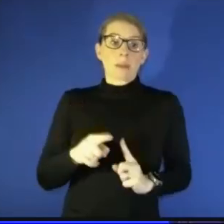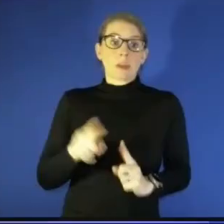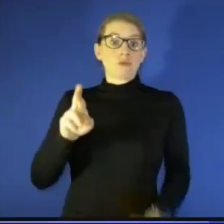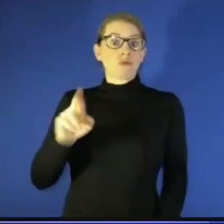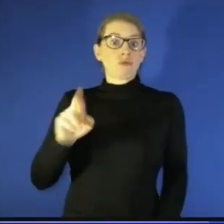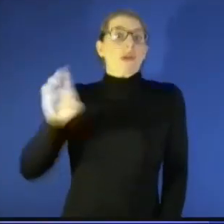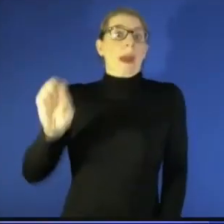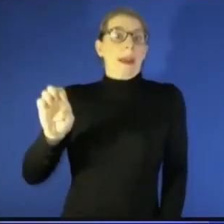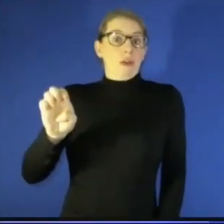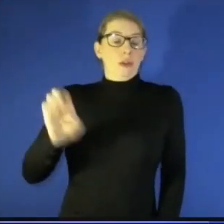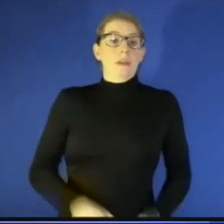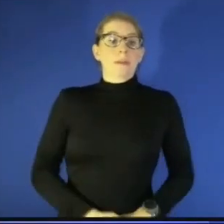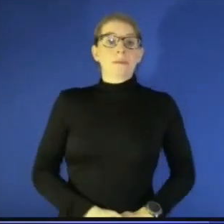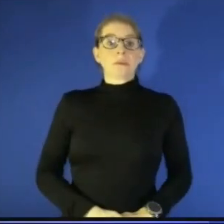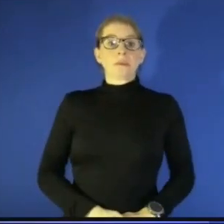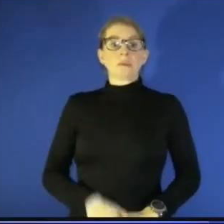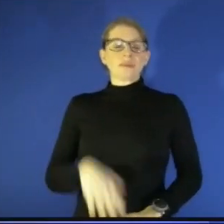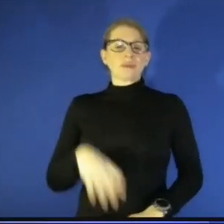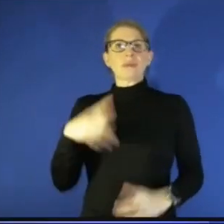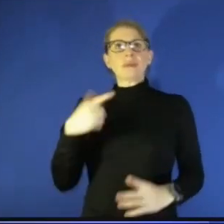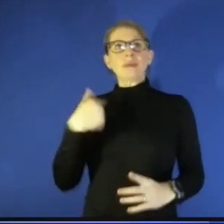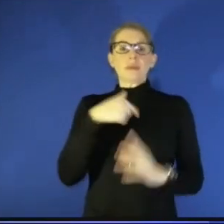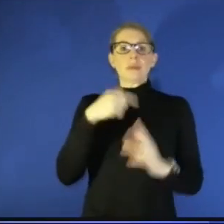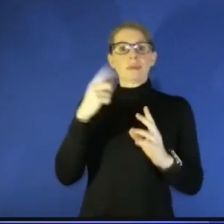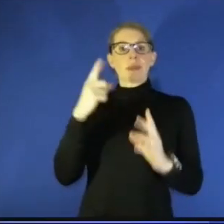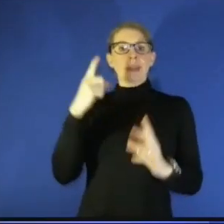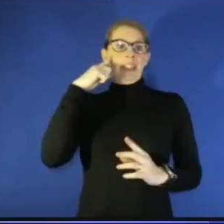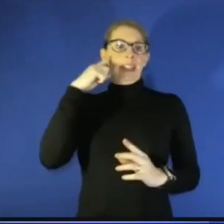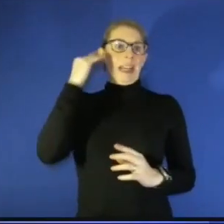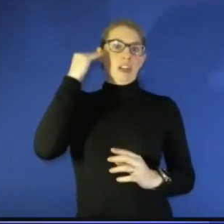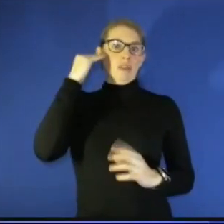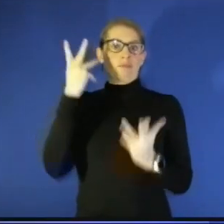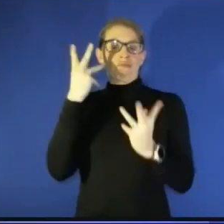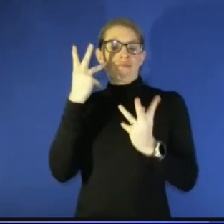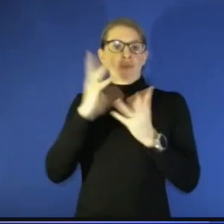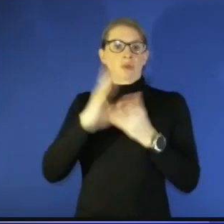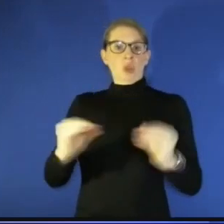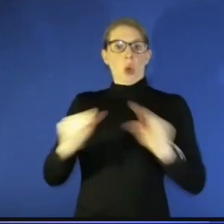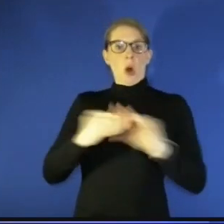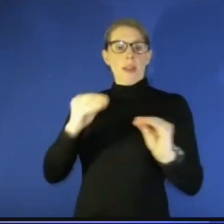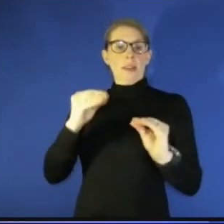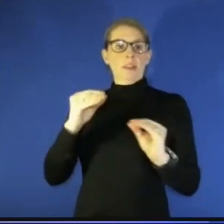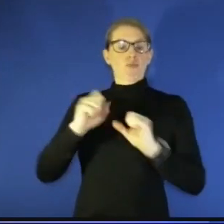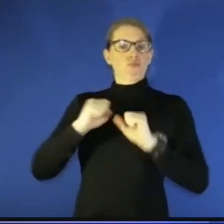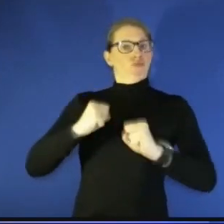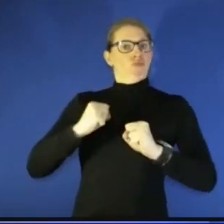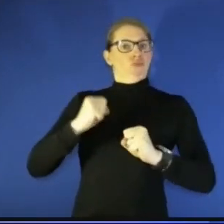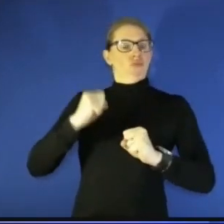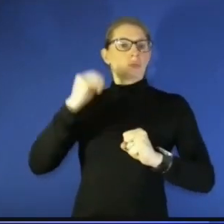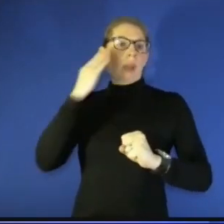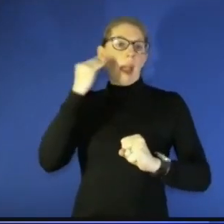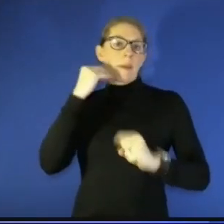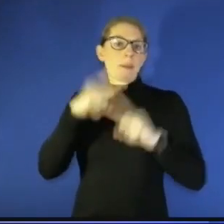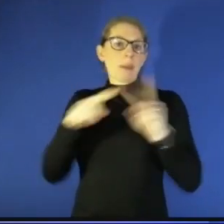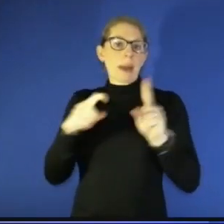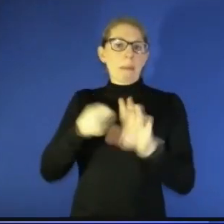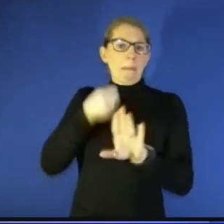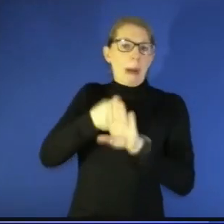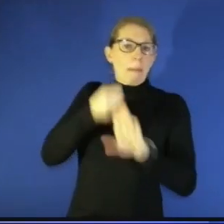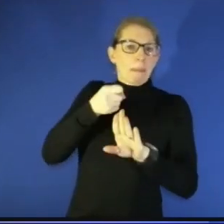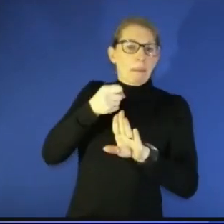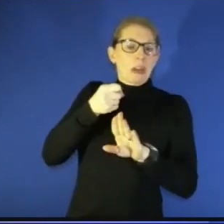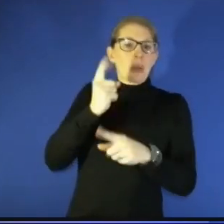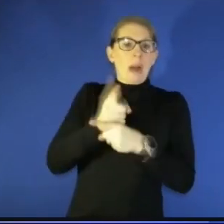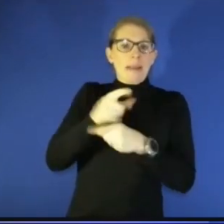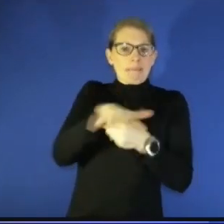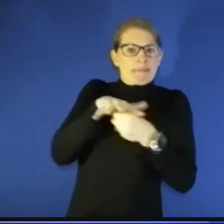hear things like the head is so resilient, it can take a smacking, but then it also, if hit in the right spot, which we think perhaps this may have